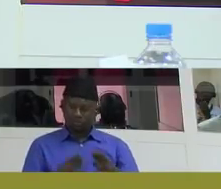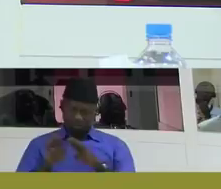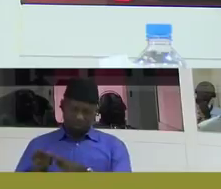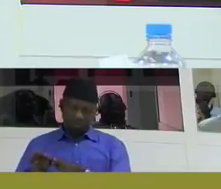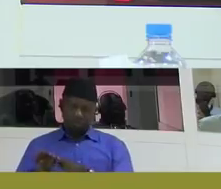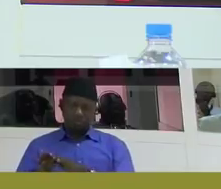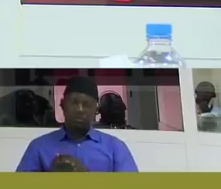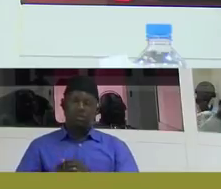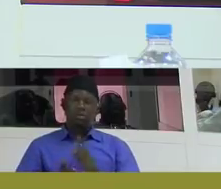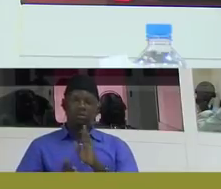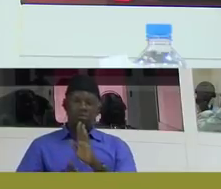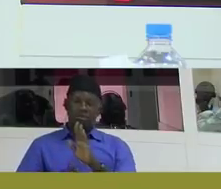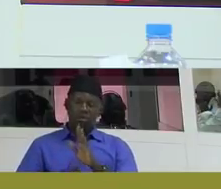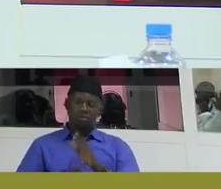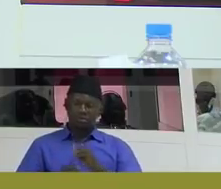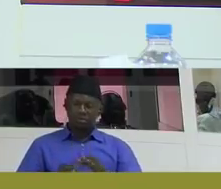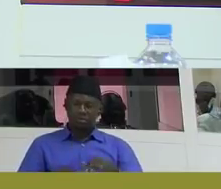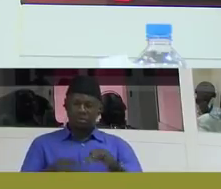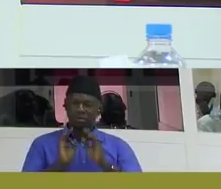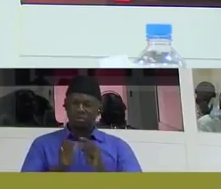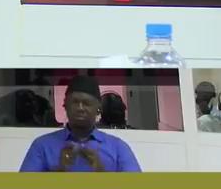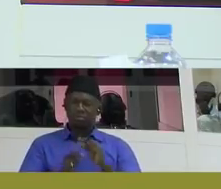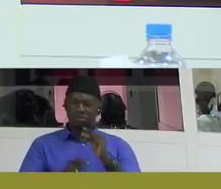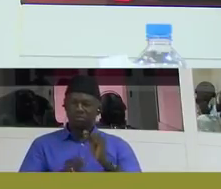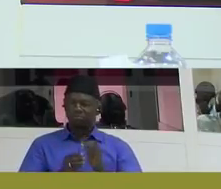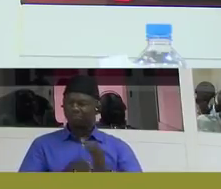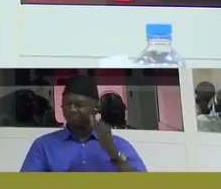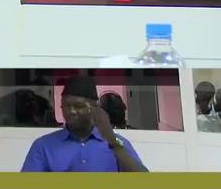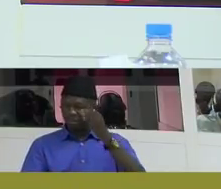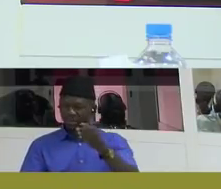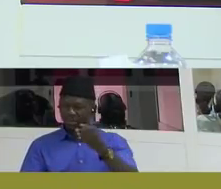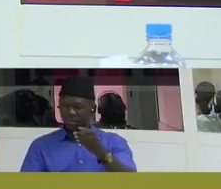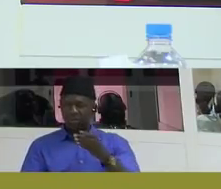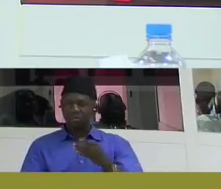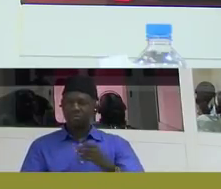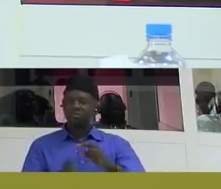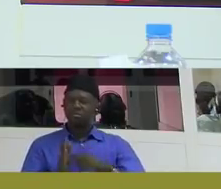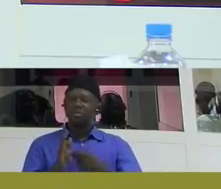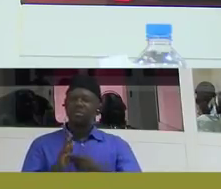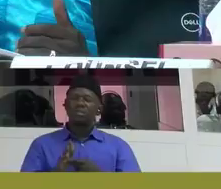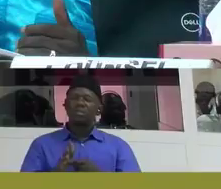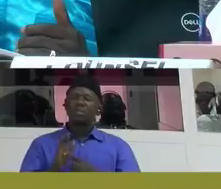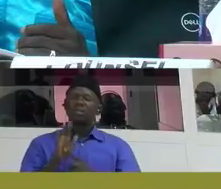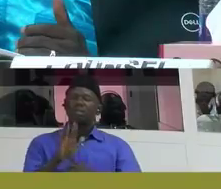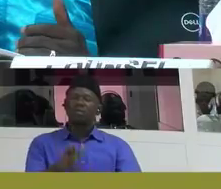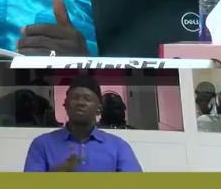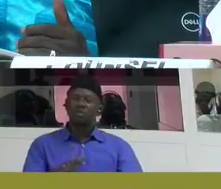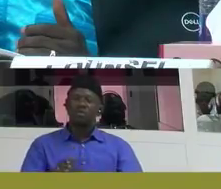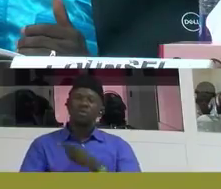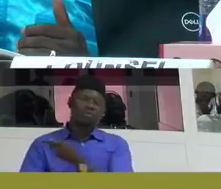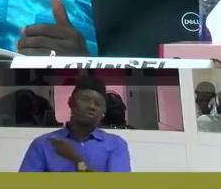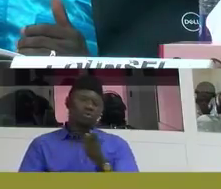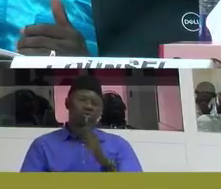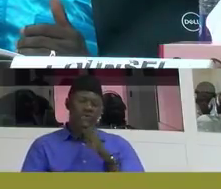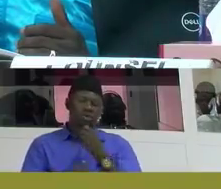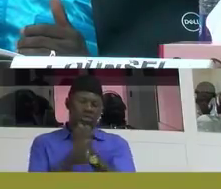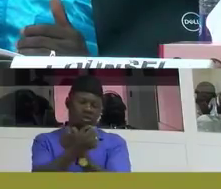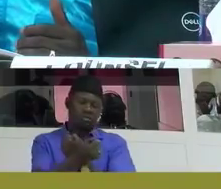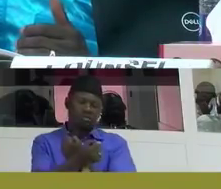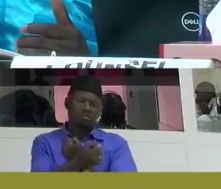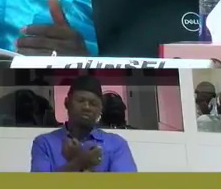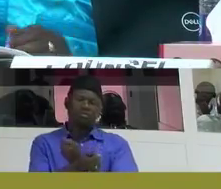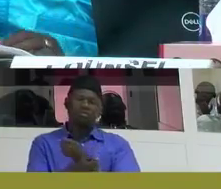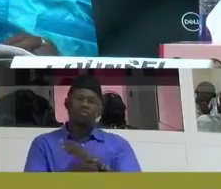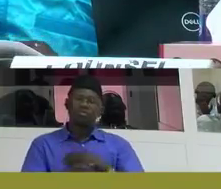But then, perhaps to take it a little further, those who were arrested for allegedly violating the